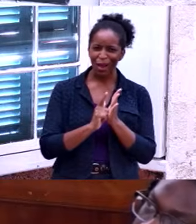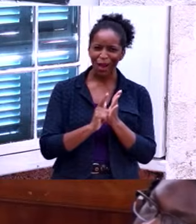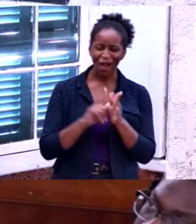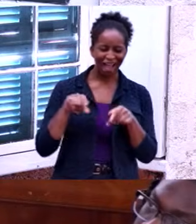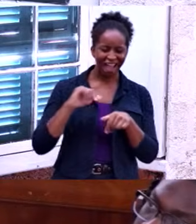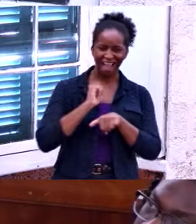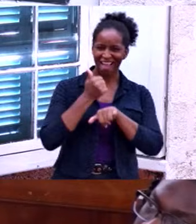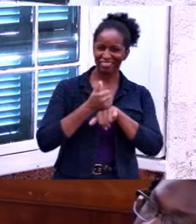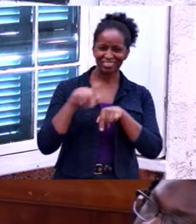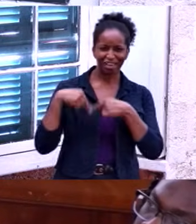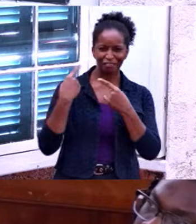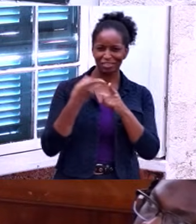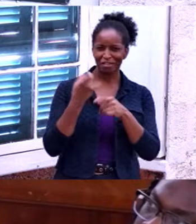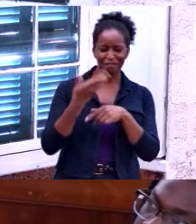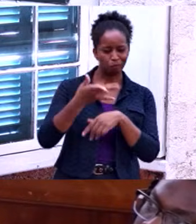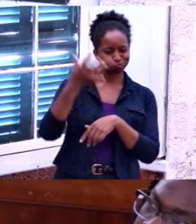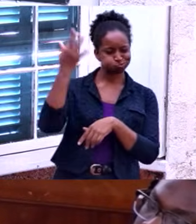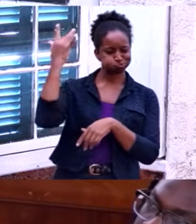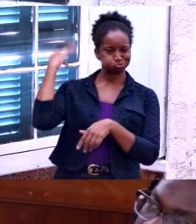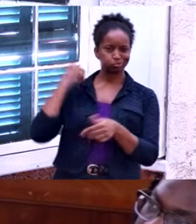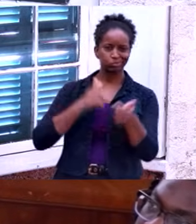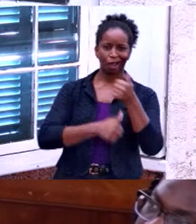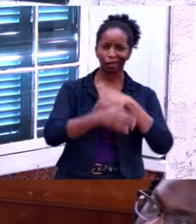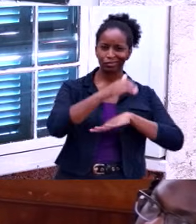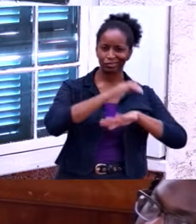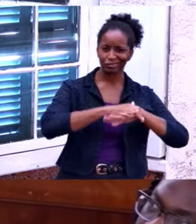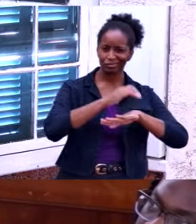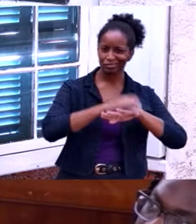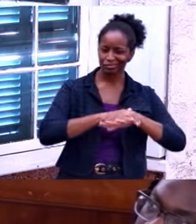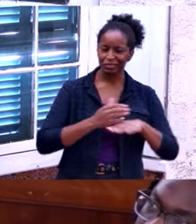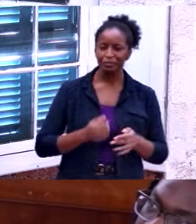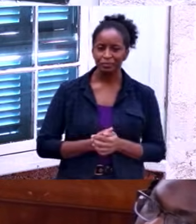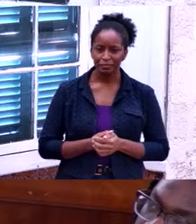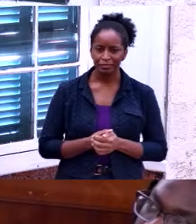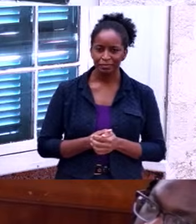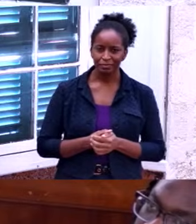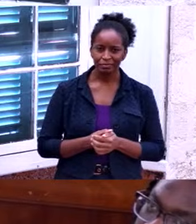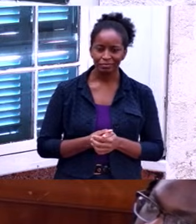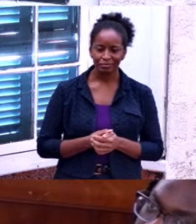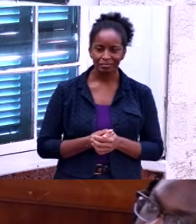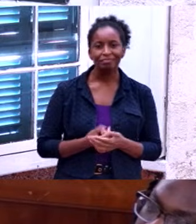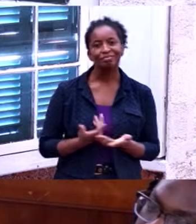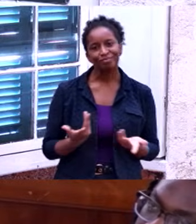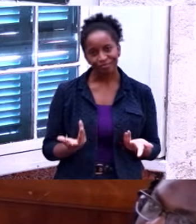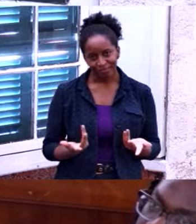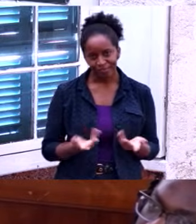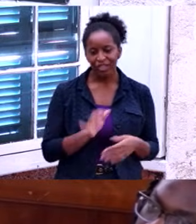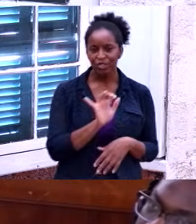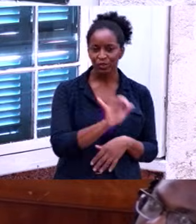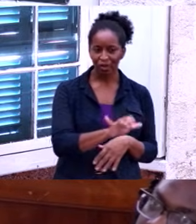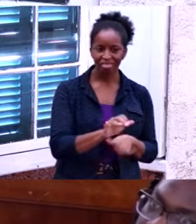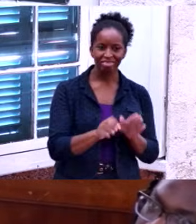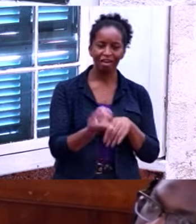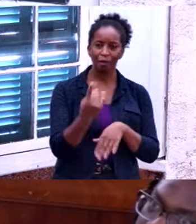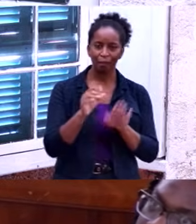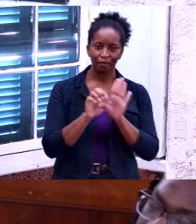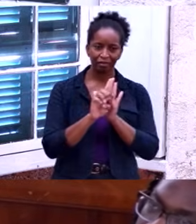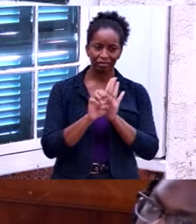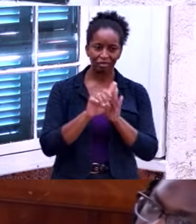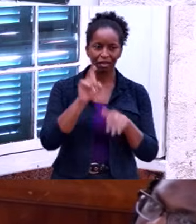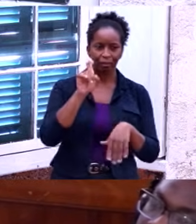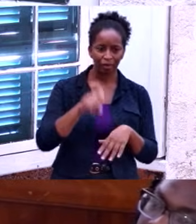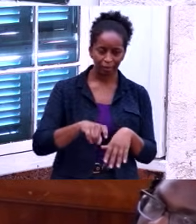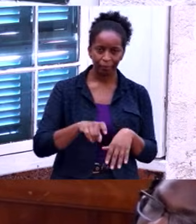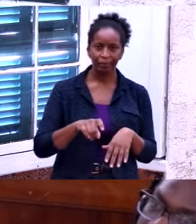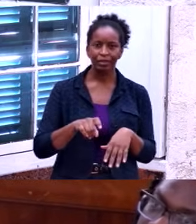ruling of the courts, it meant that we had to come back to deal with the legislation,